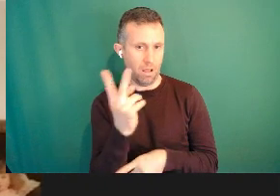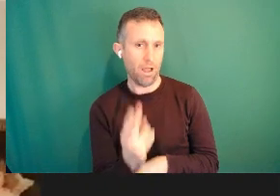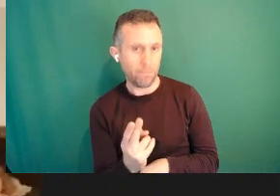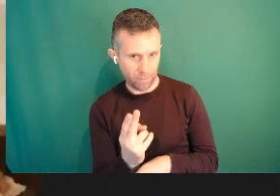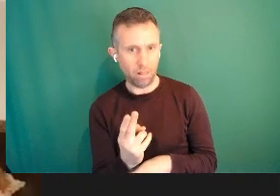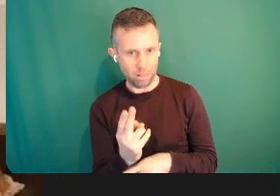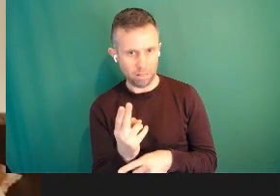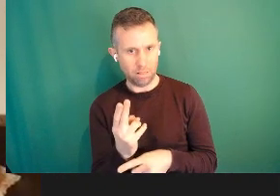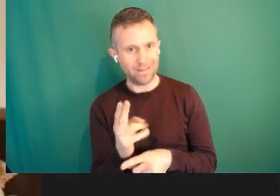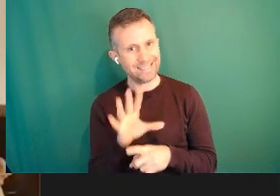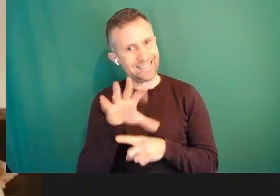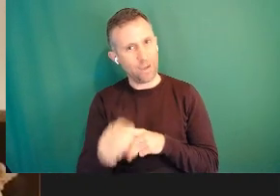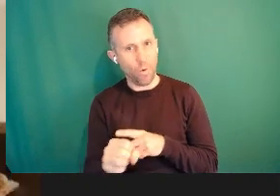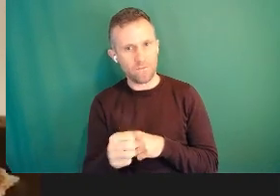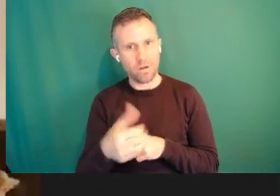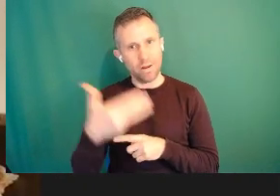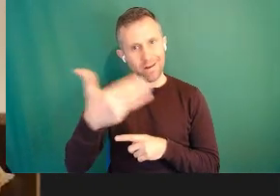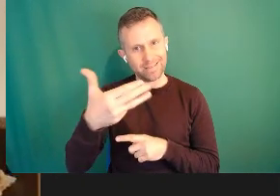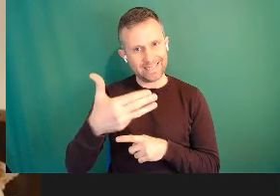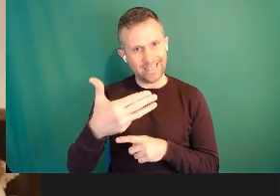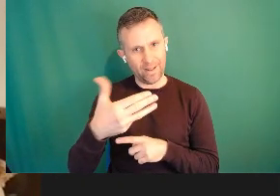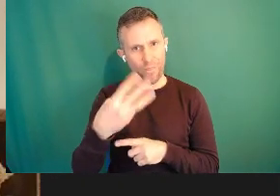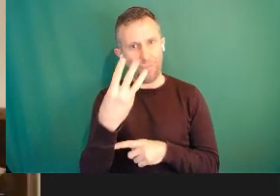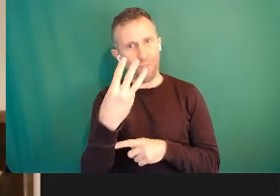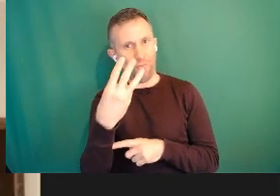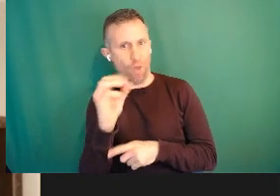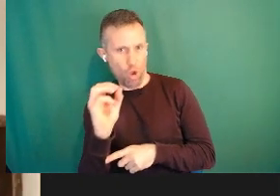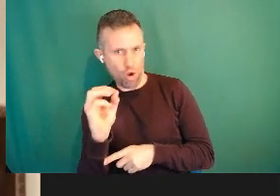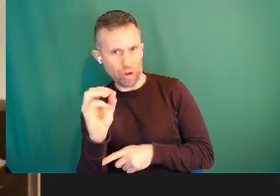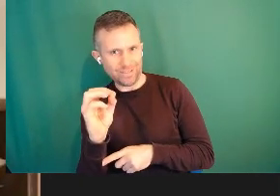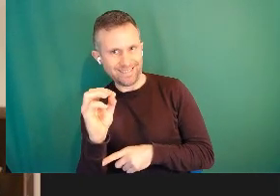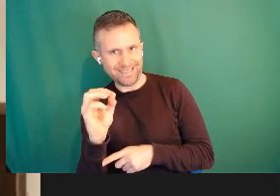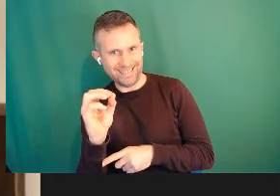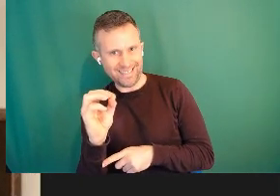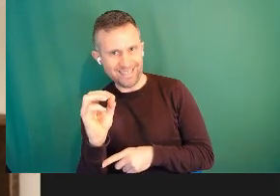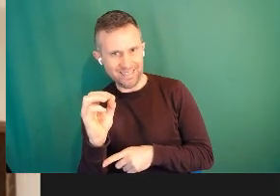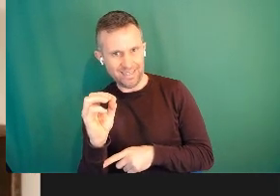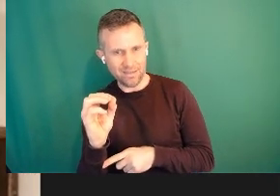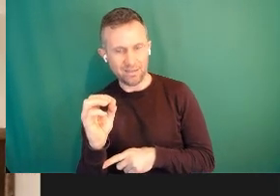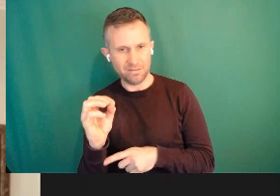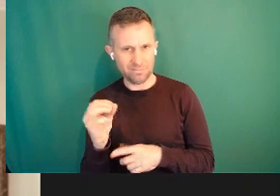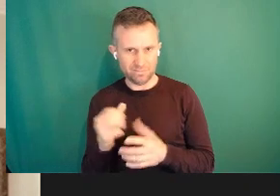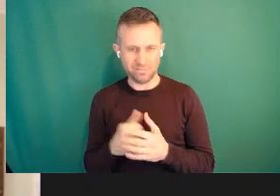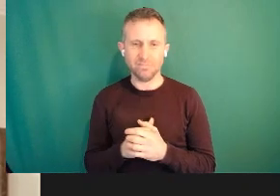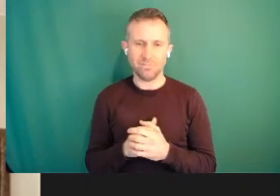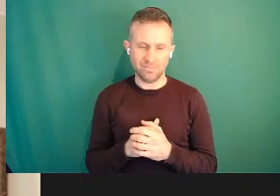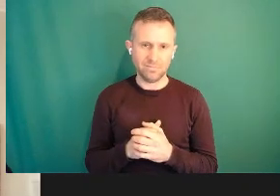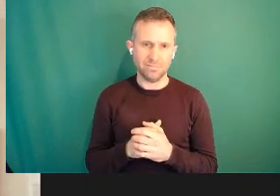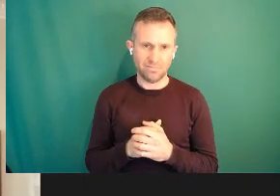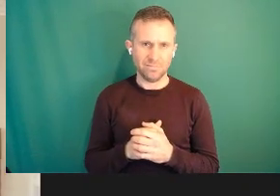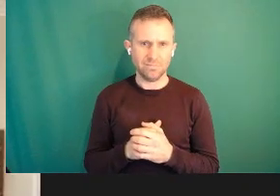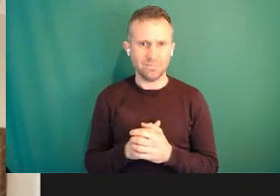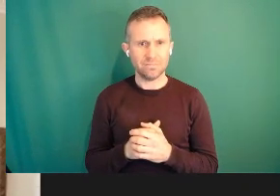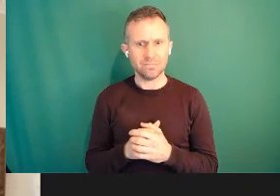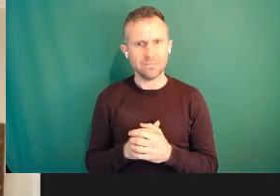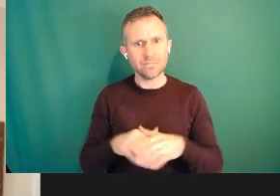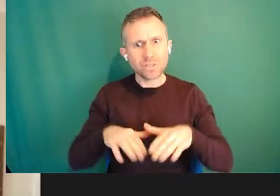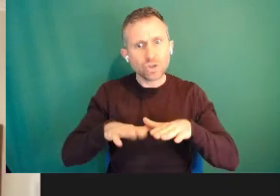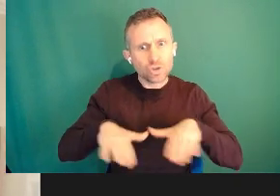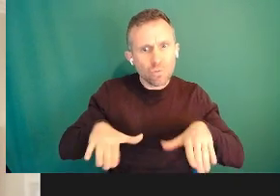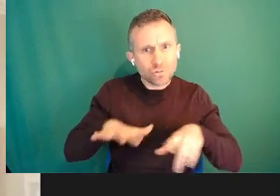much older than they are as shown in these portraits when they came to own the house. And so